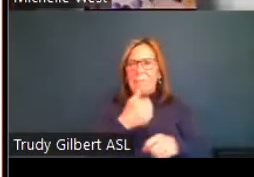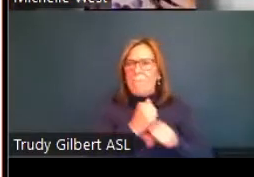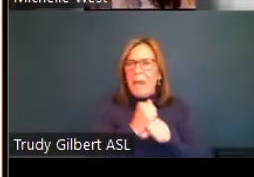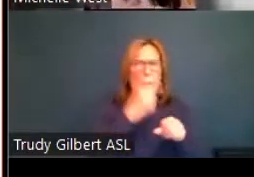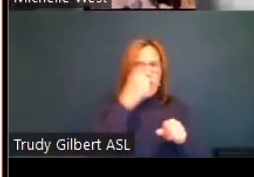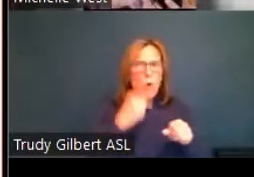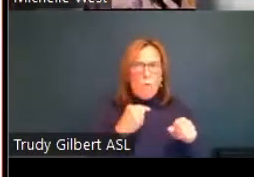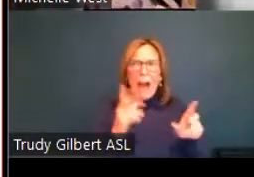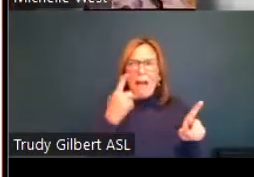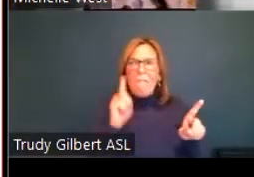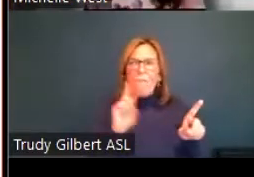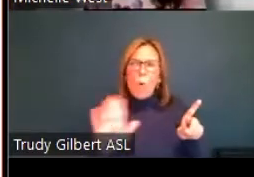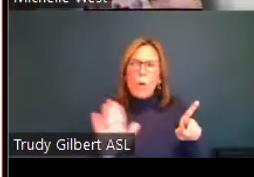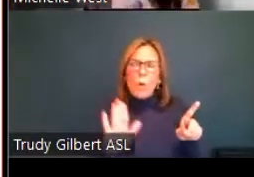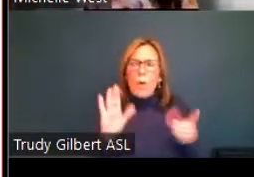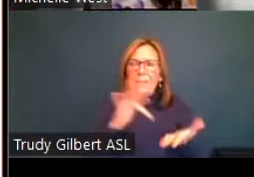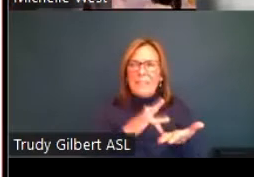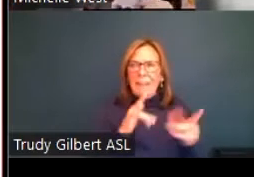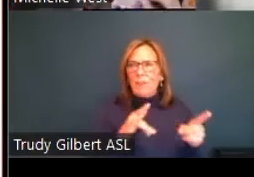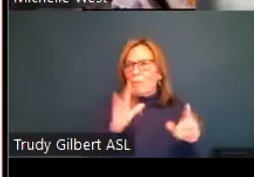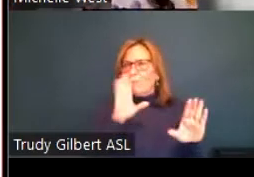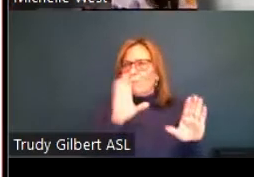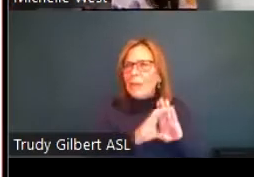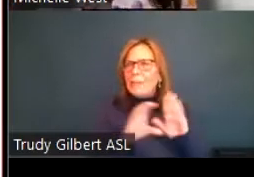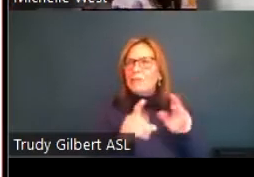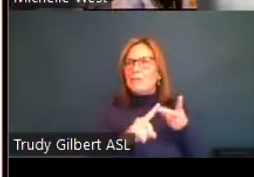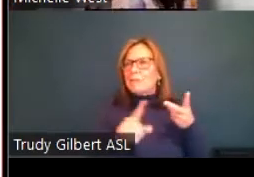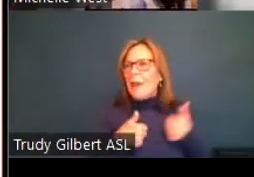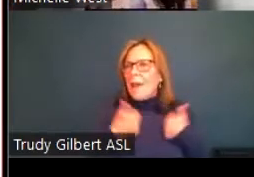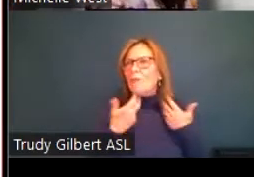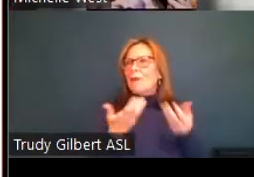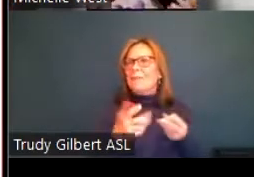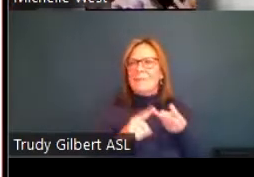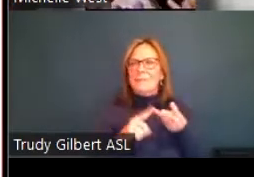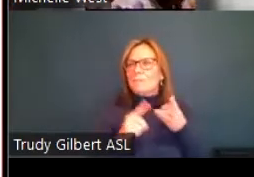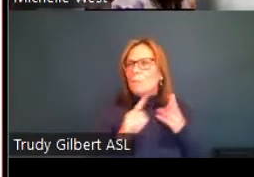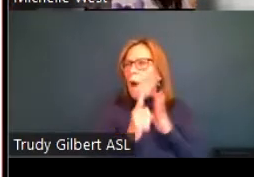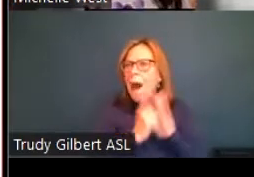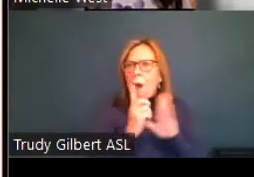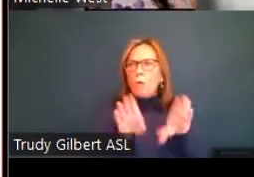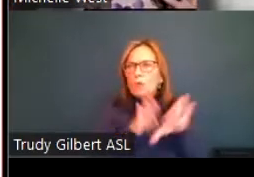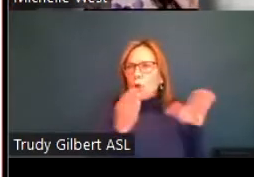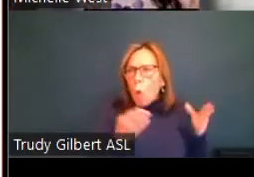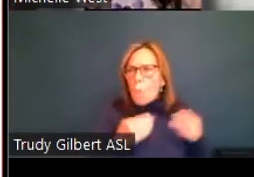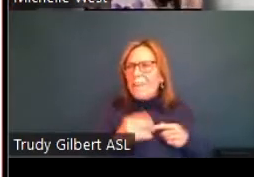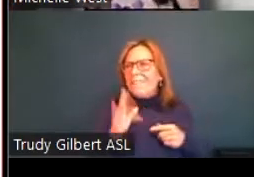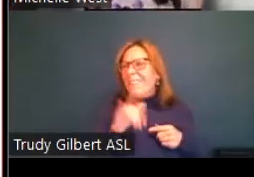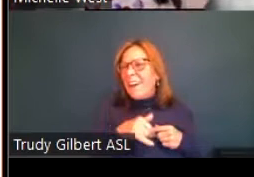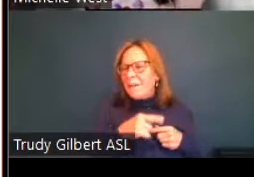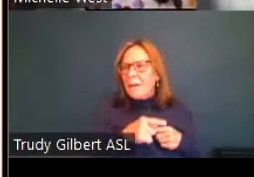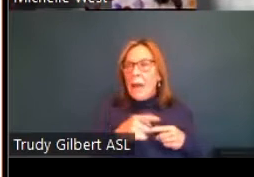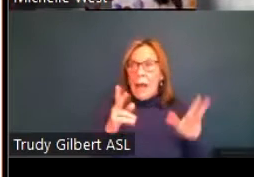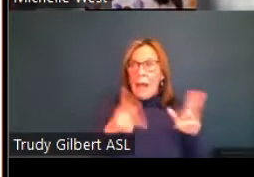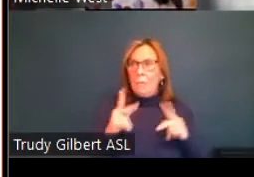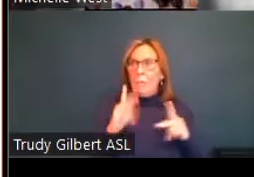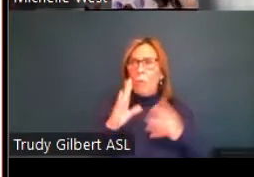And then you can have photos, your address, your operating hours, things like that. And people will put reviews on